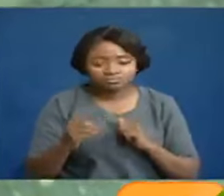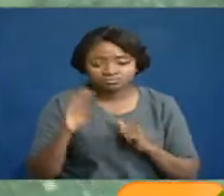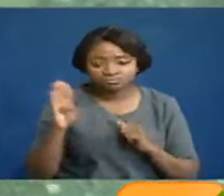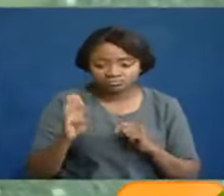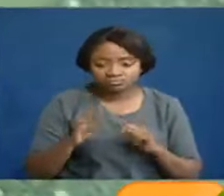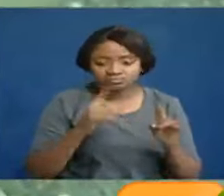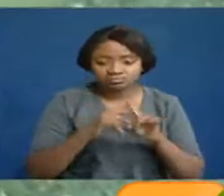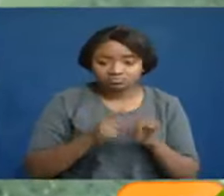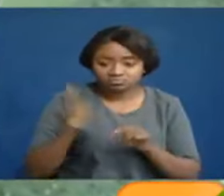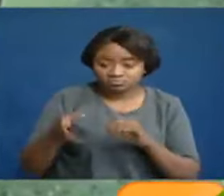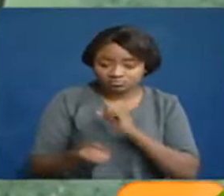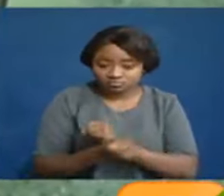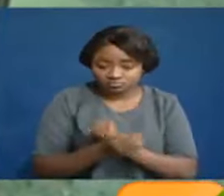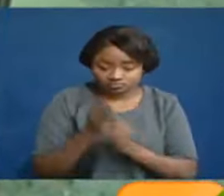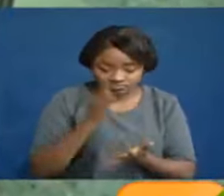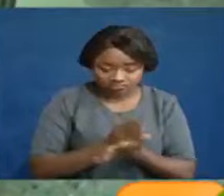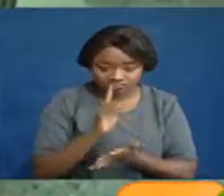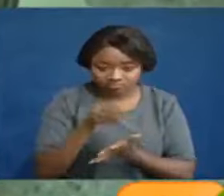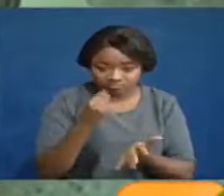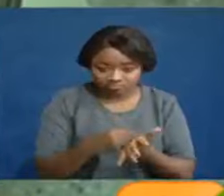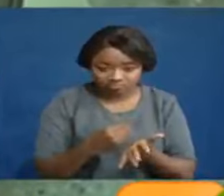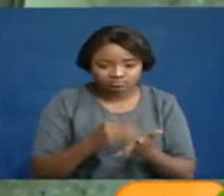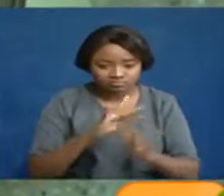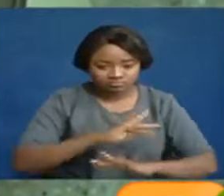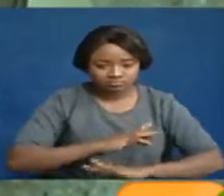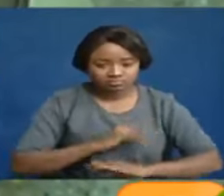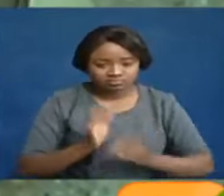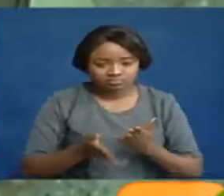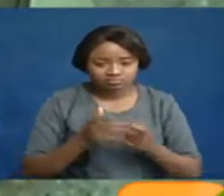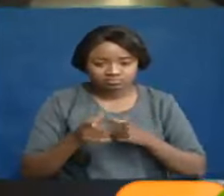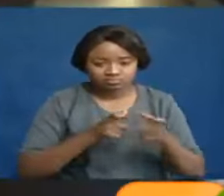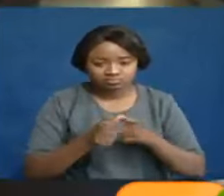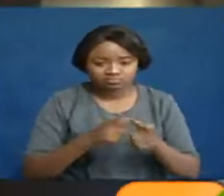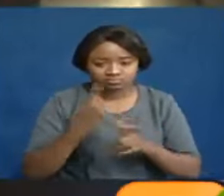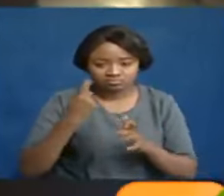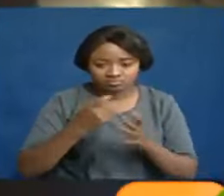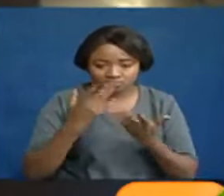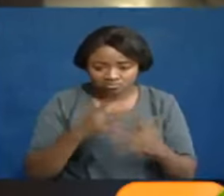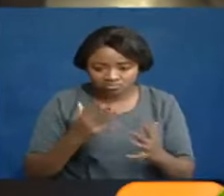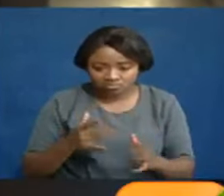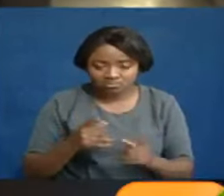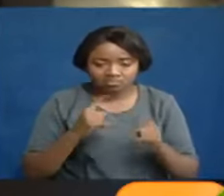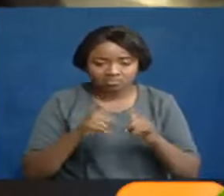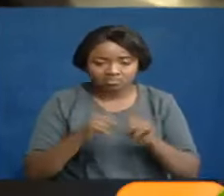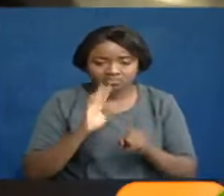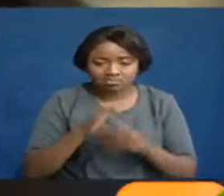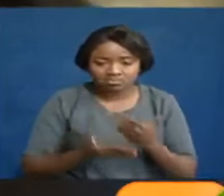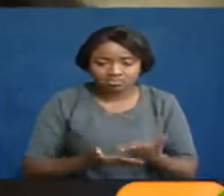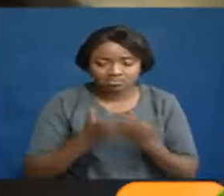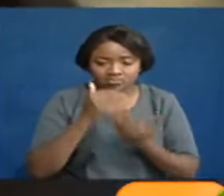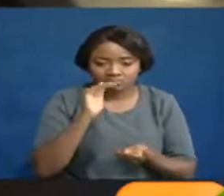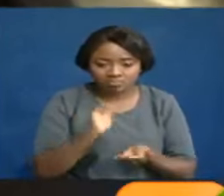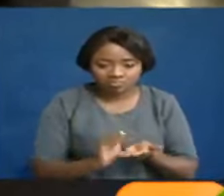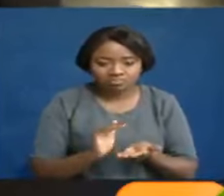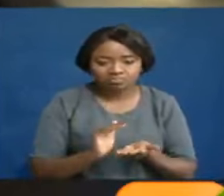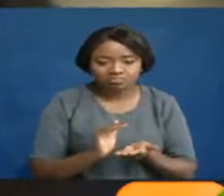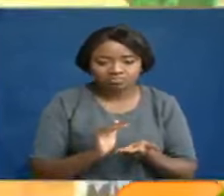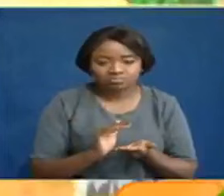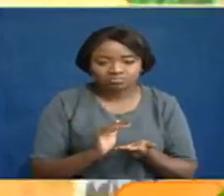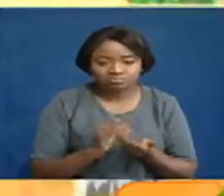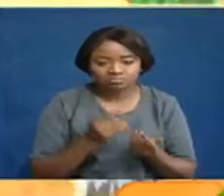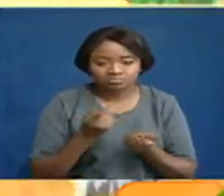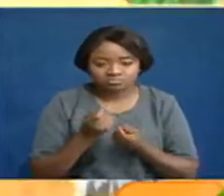explained that while this amount won't fully cover the revenue loss when the finance bill was shelved, it will help reduce the fiscal deficit. That's